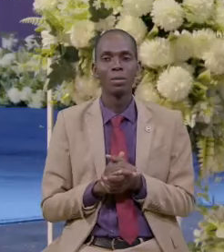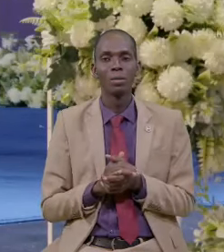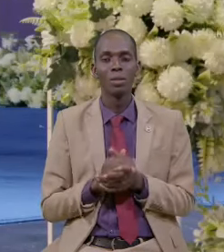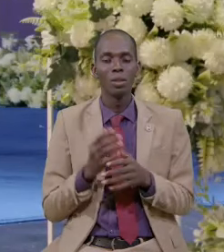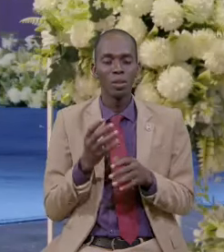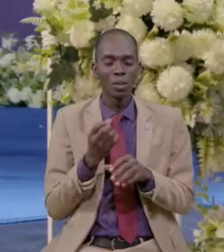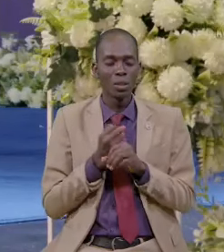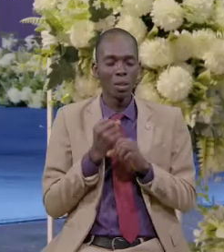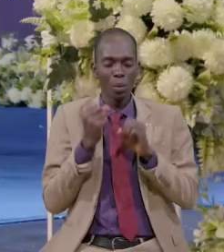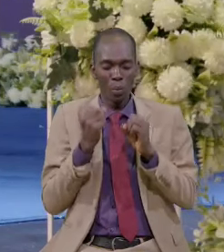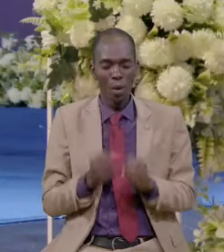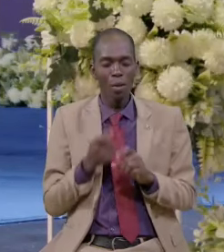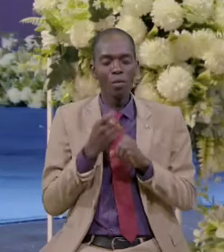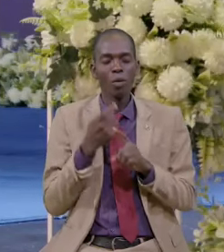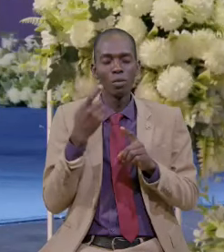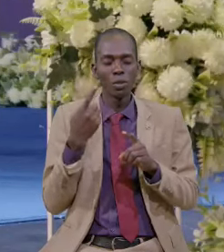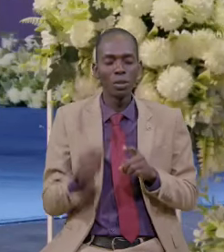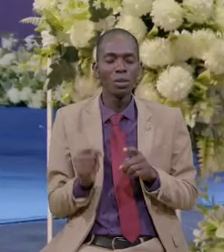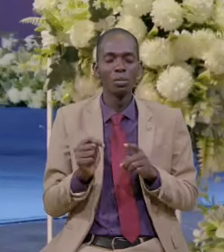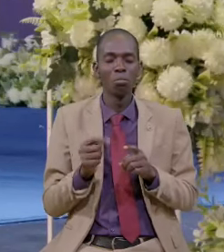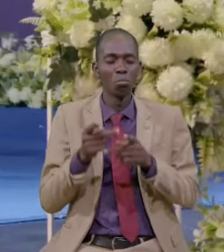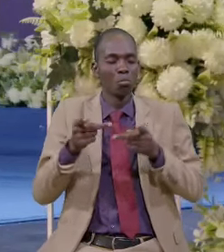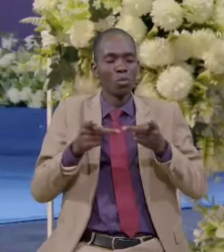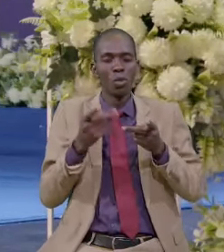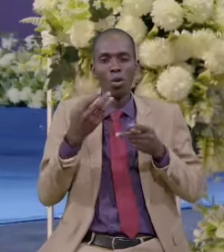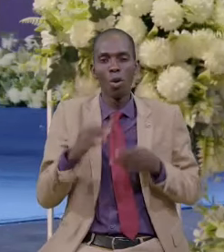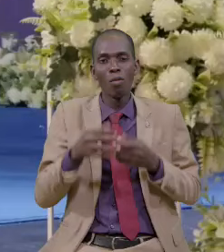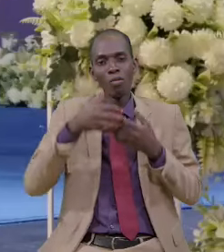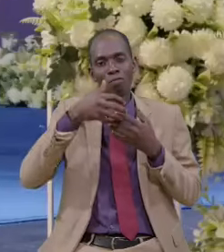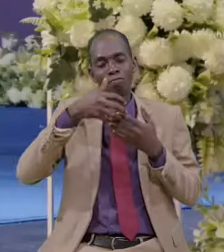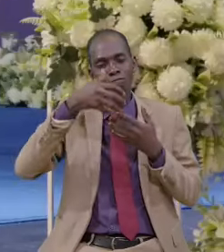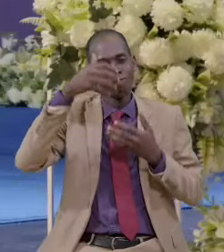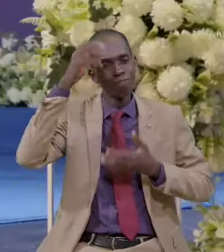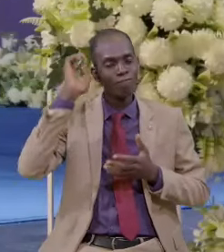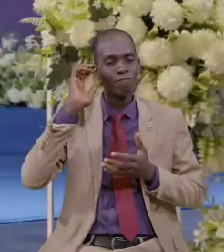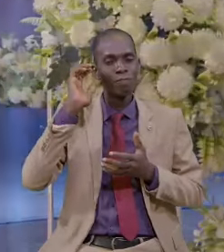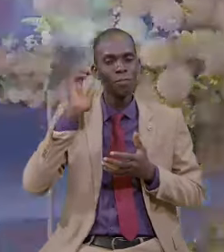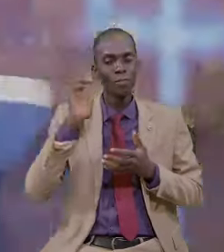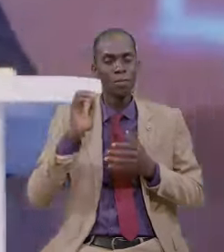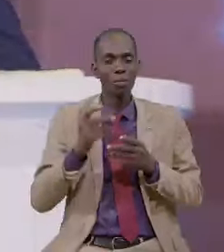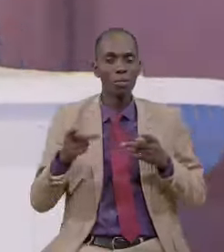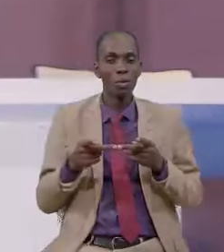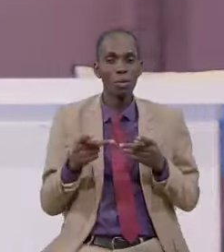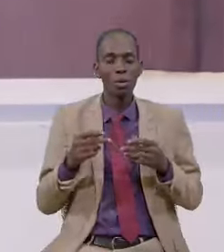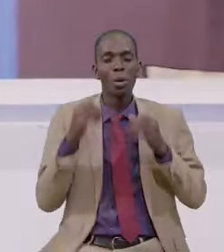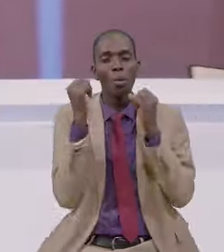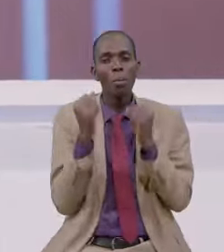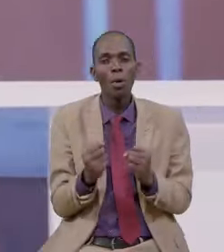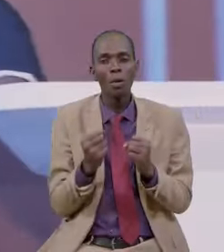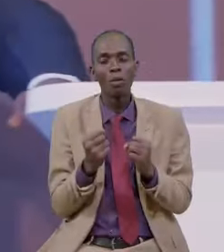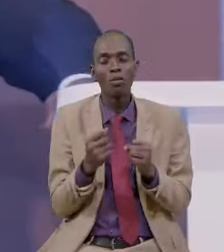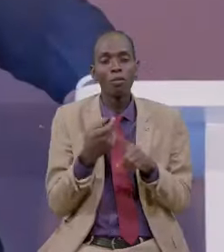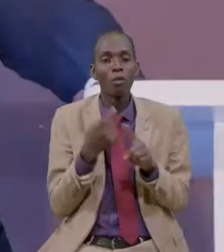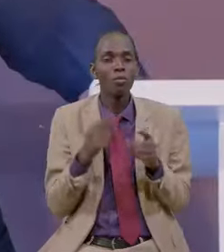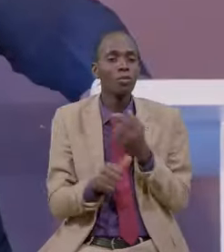the den of darkness. Power from the valley. Power